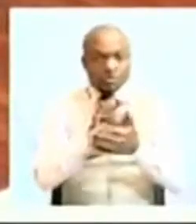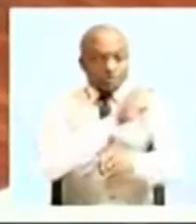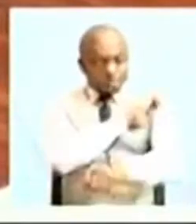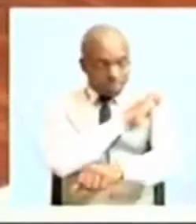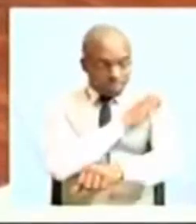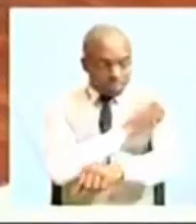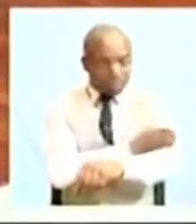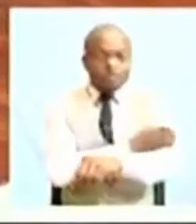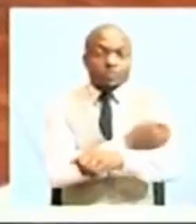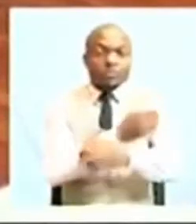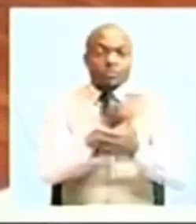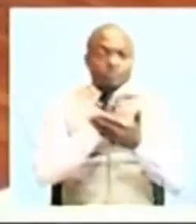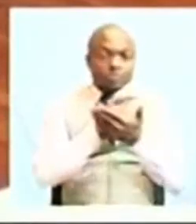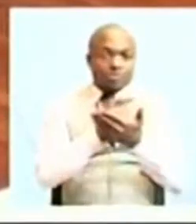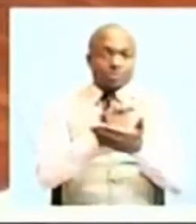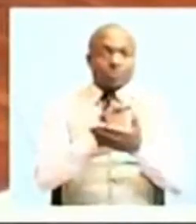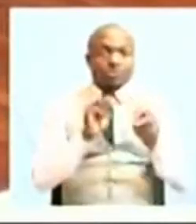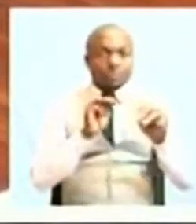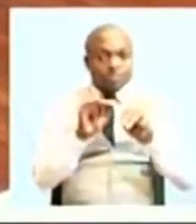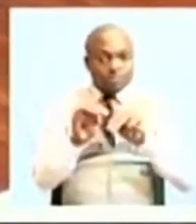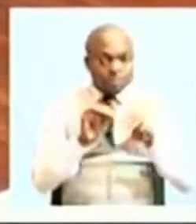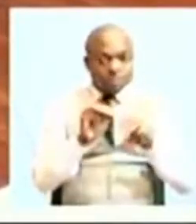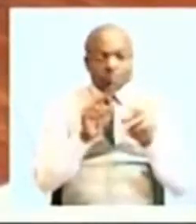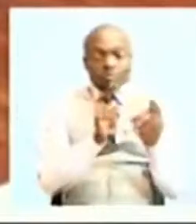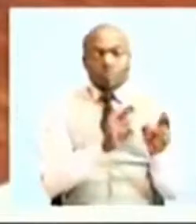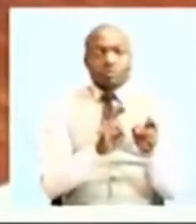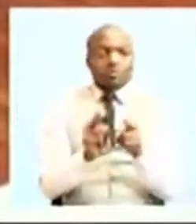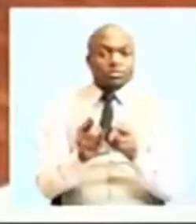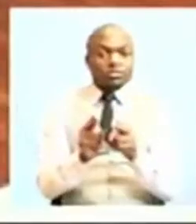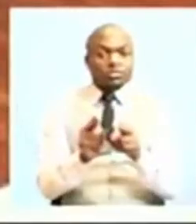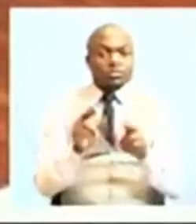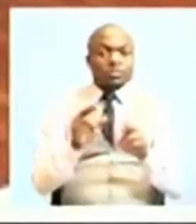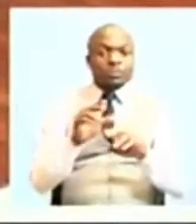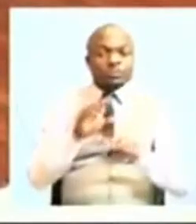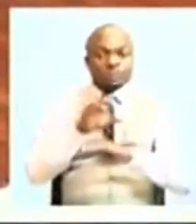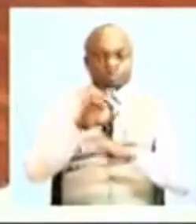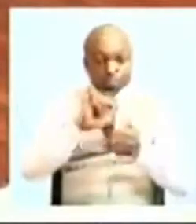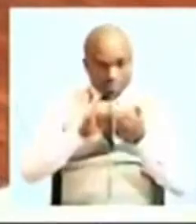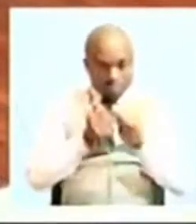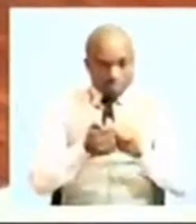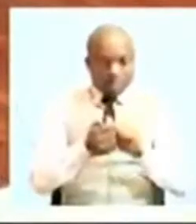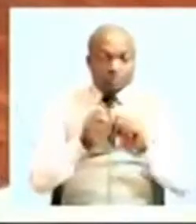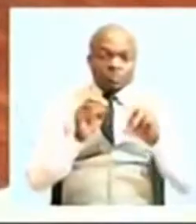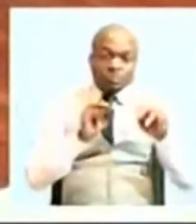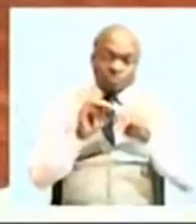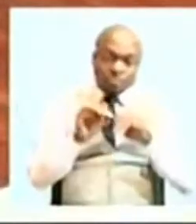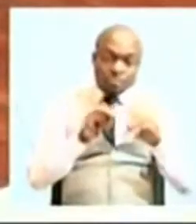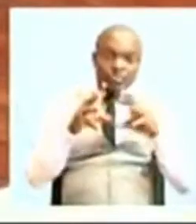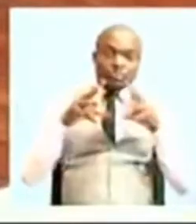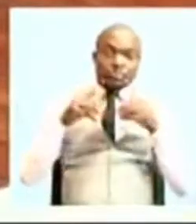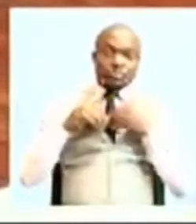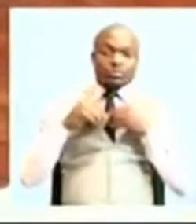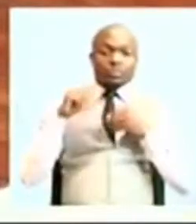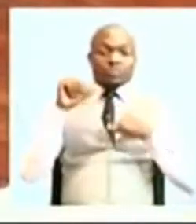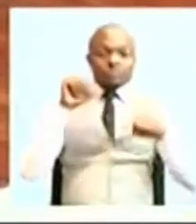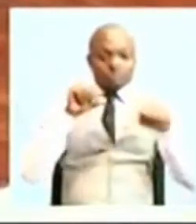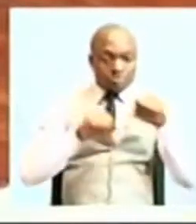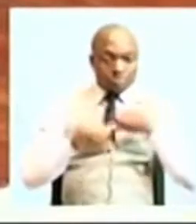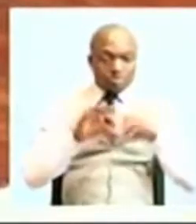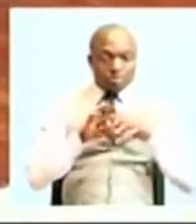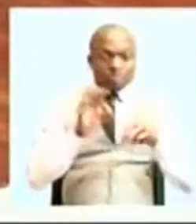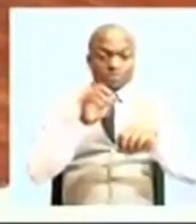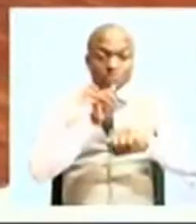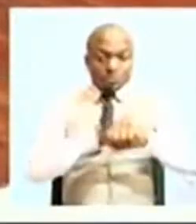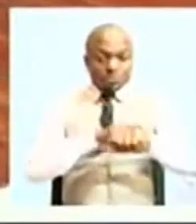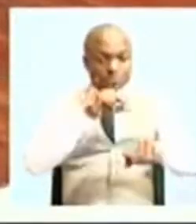grants. Management response. Cause of query. Management acknowledges the audit finding that at the